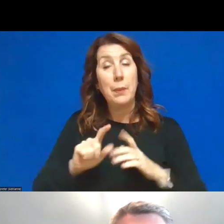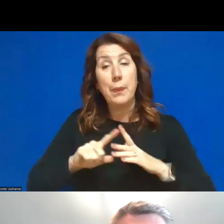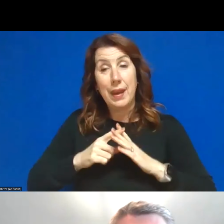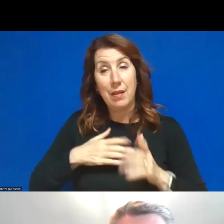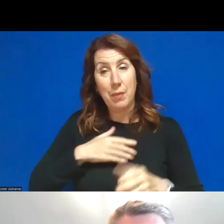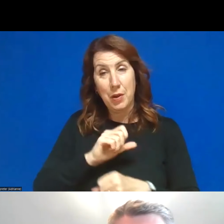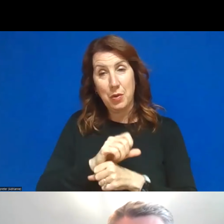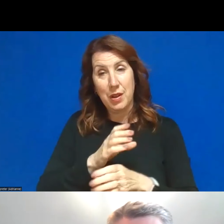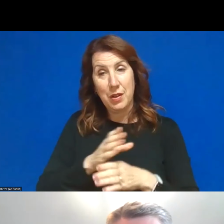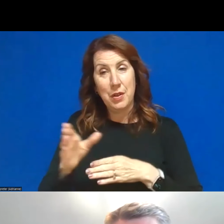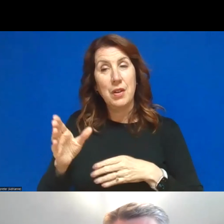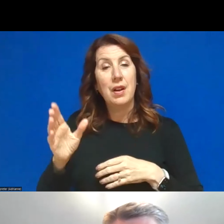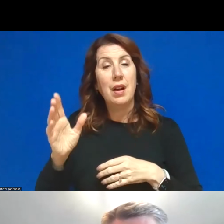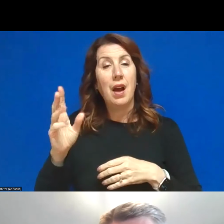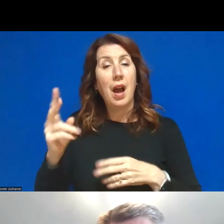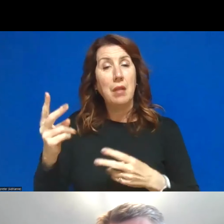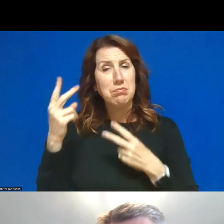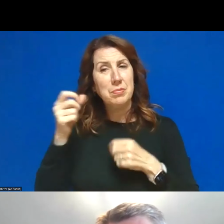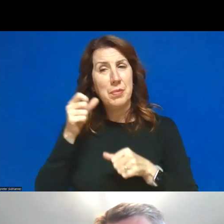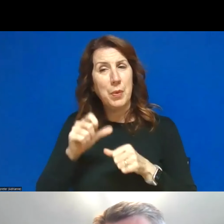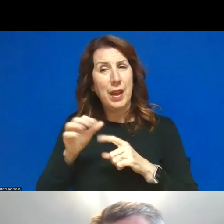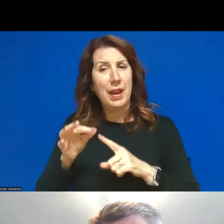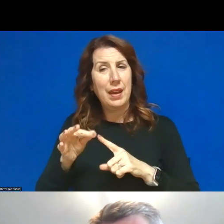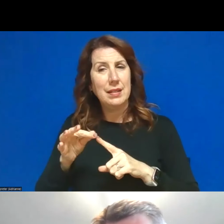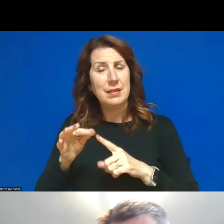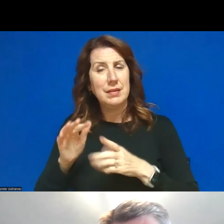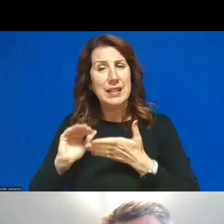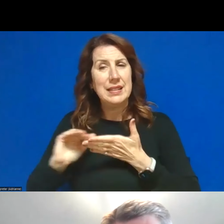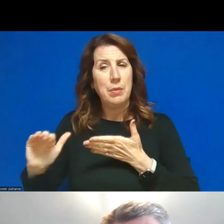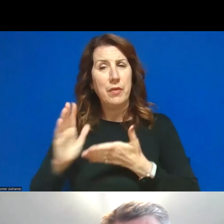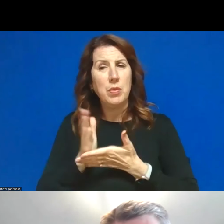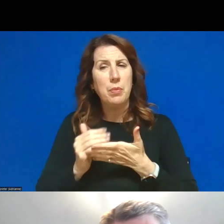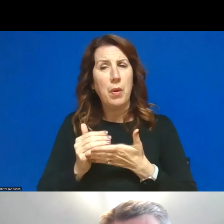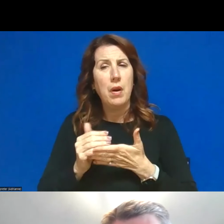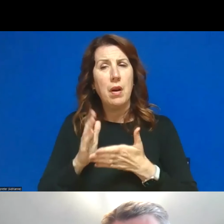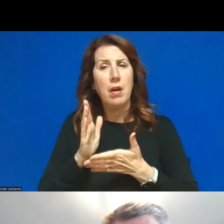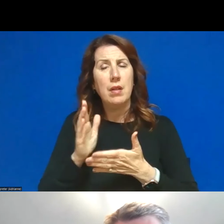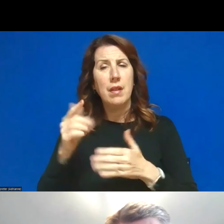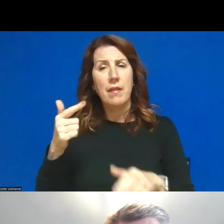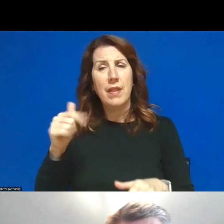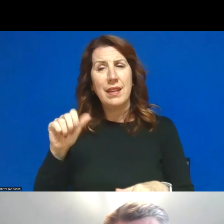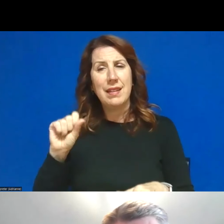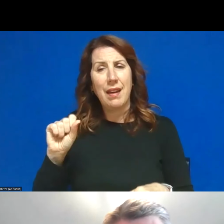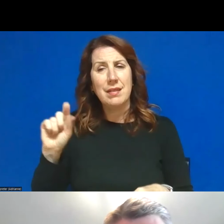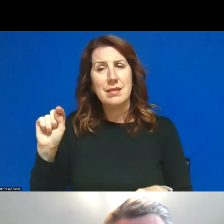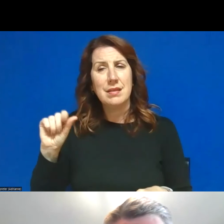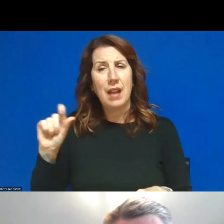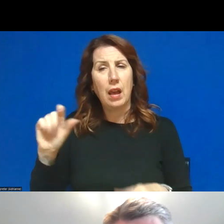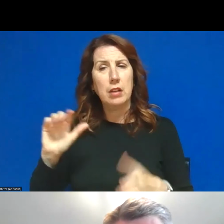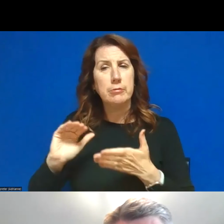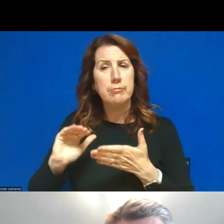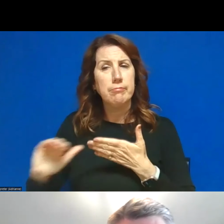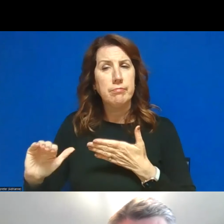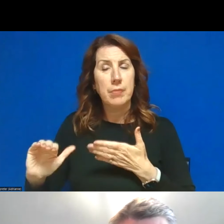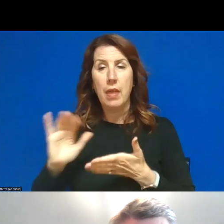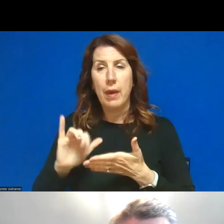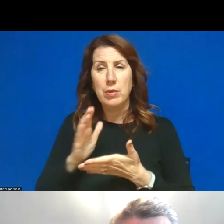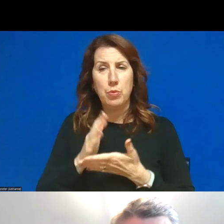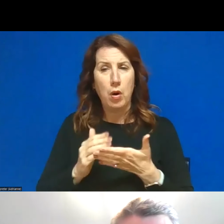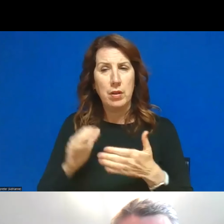and I recall that exemption from certain portions of the gas tax were part of being a